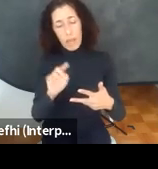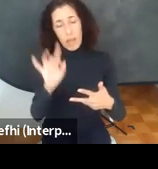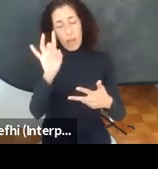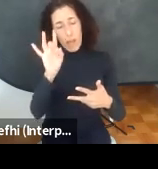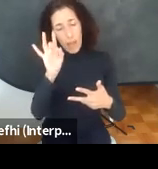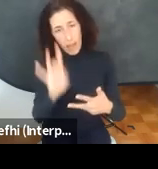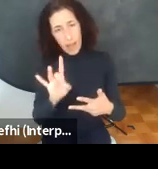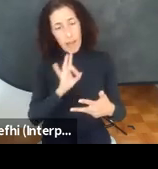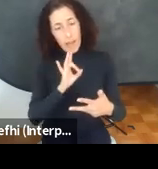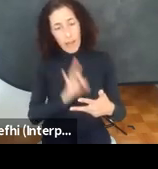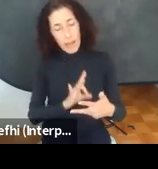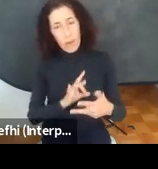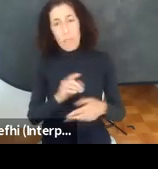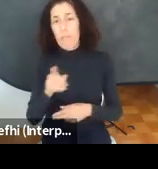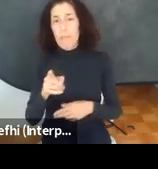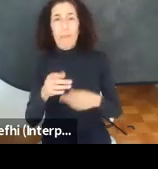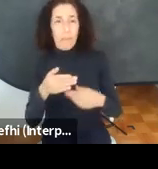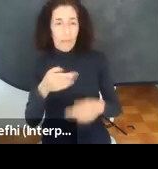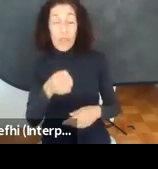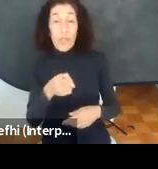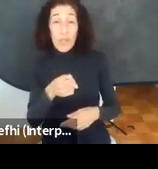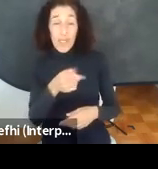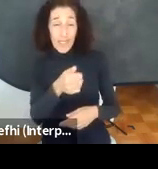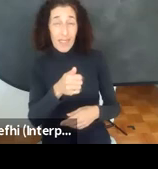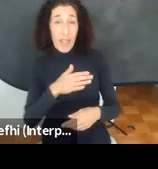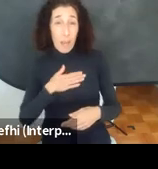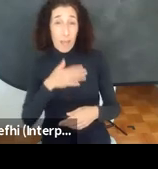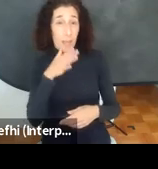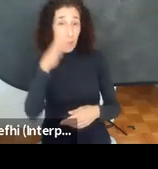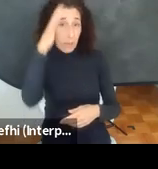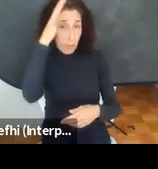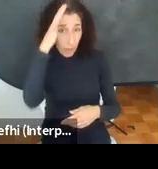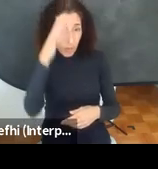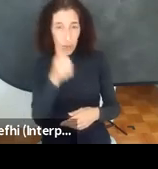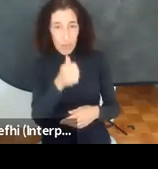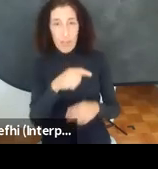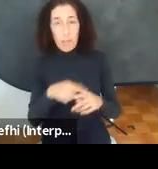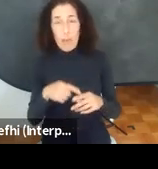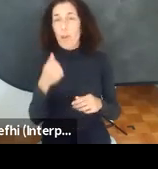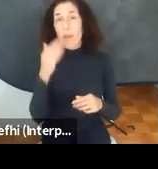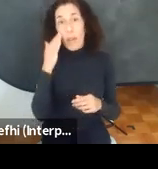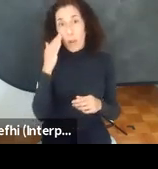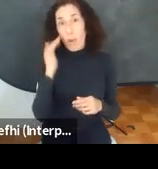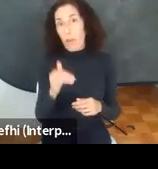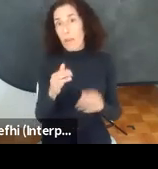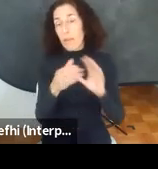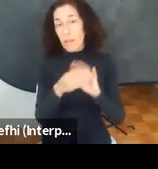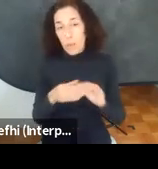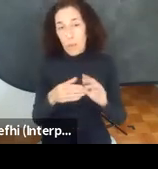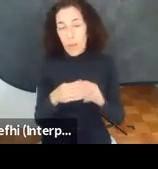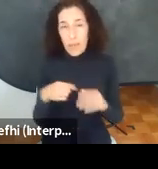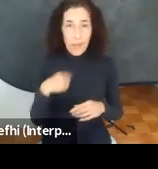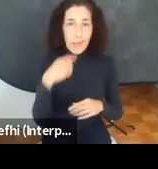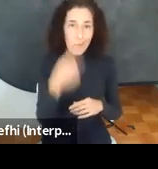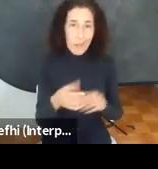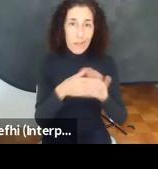Or 8 years old. Donna's a happy, you know, she's a happy parent, but you know, I'm always reminded of telling, I always tell the story when I go to meetings, and that is when